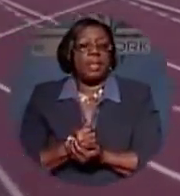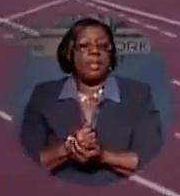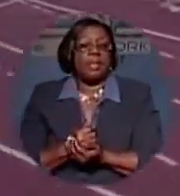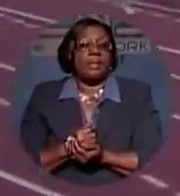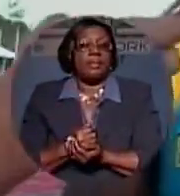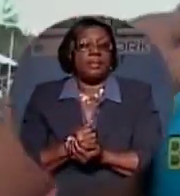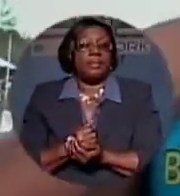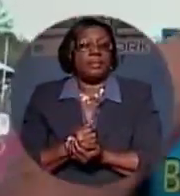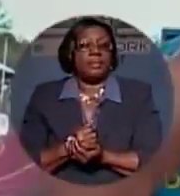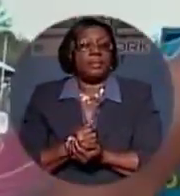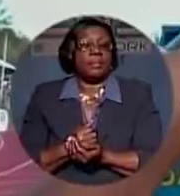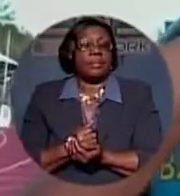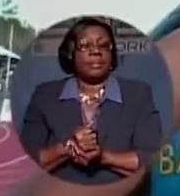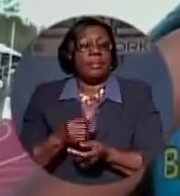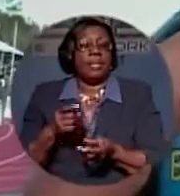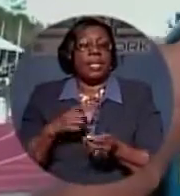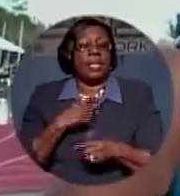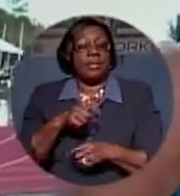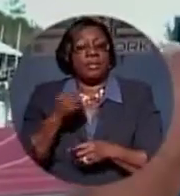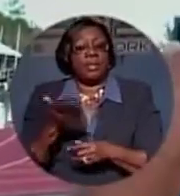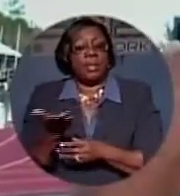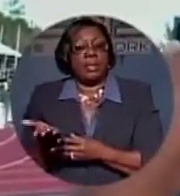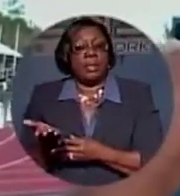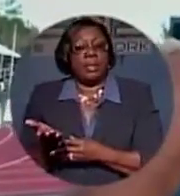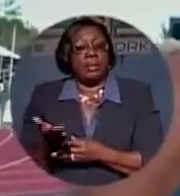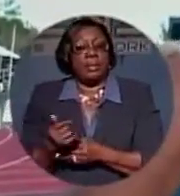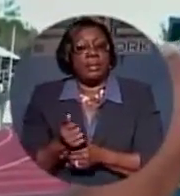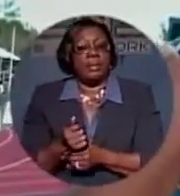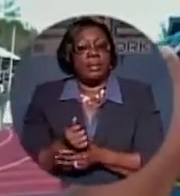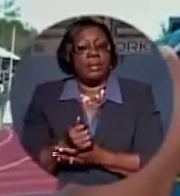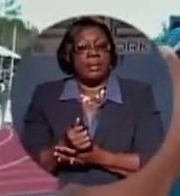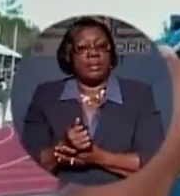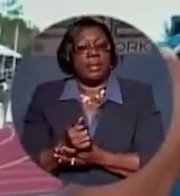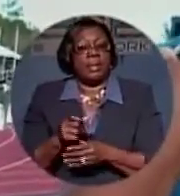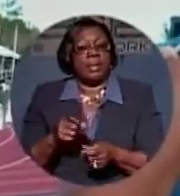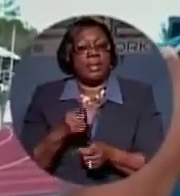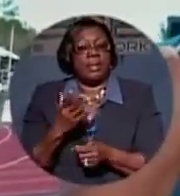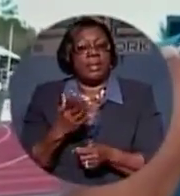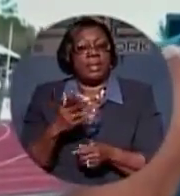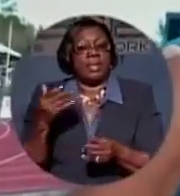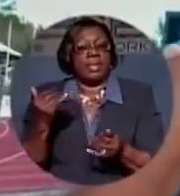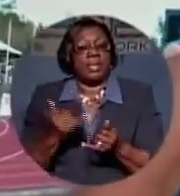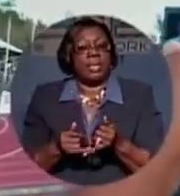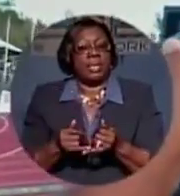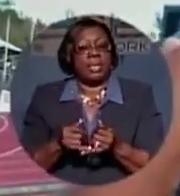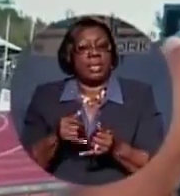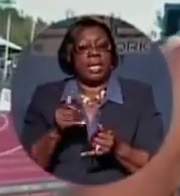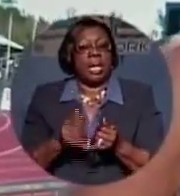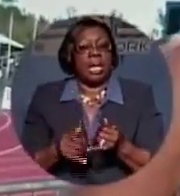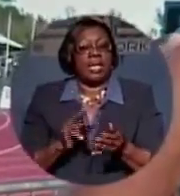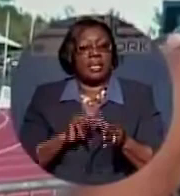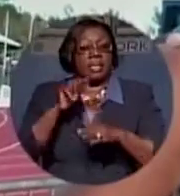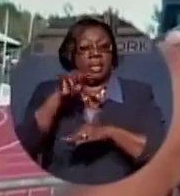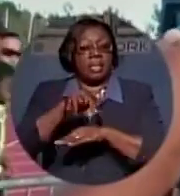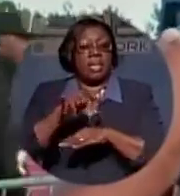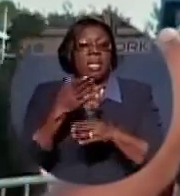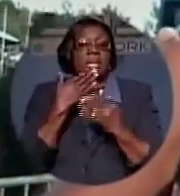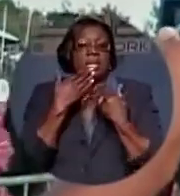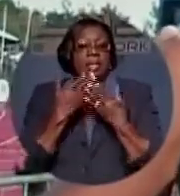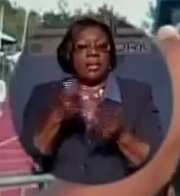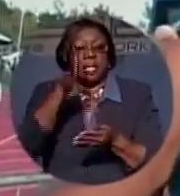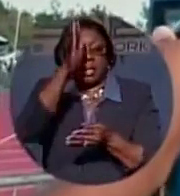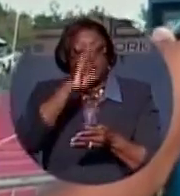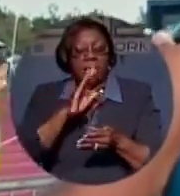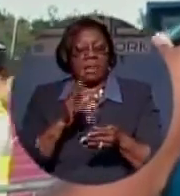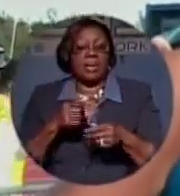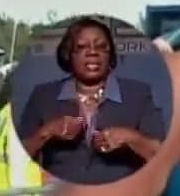54.99 seconds. I had it right there. I just messed up on the second and last hurdle. But I still thank God that I was able to finish the